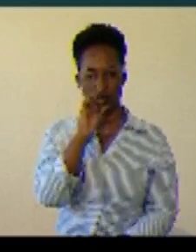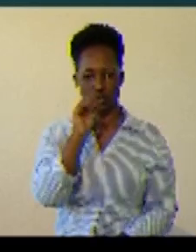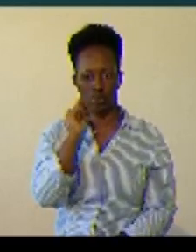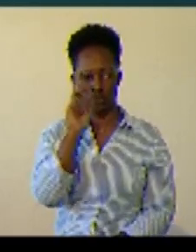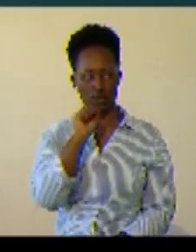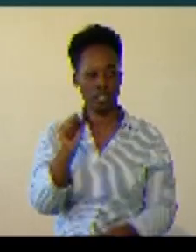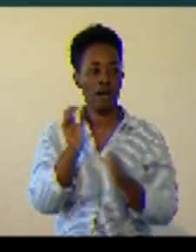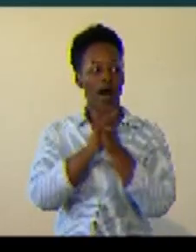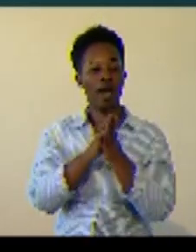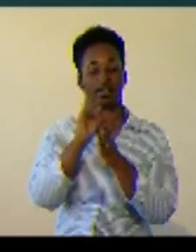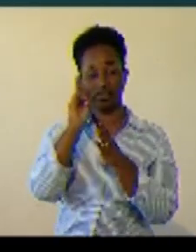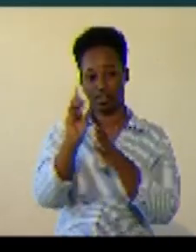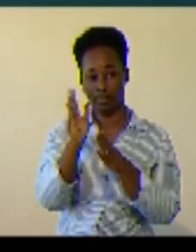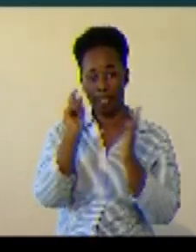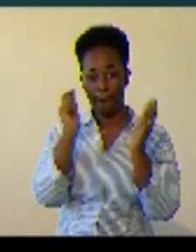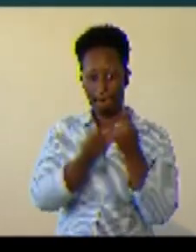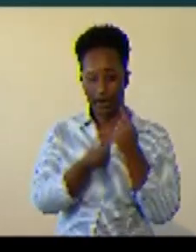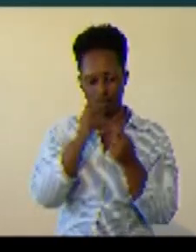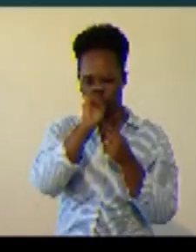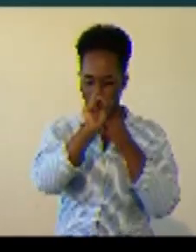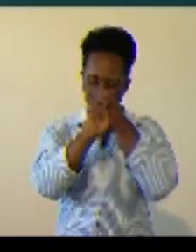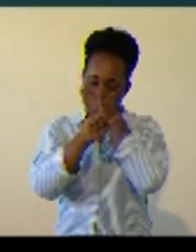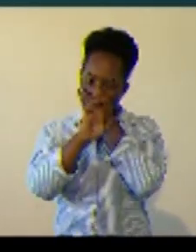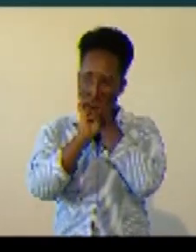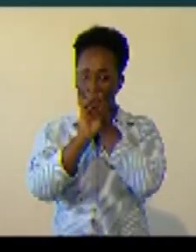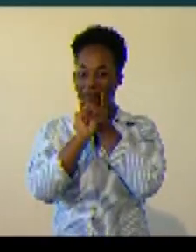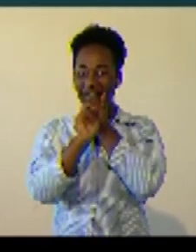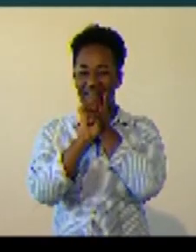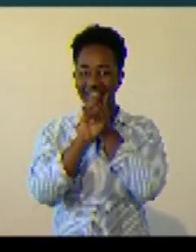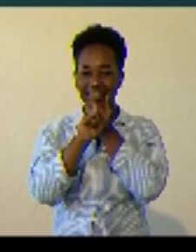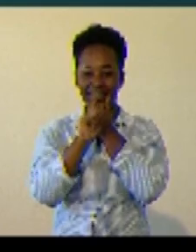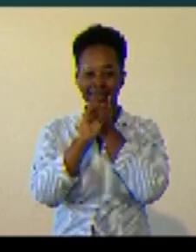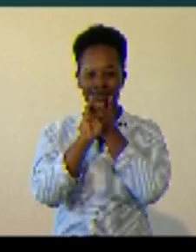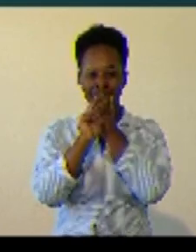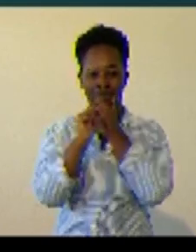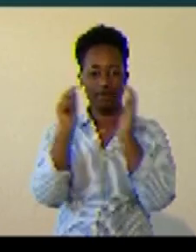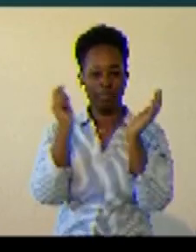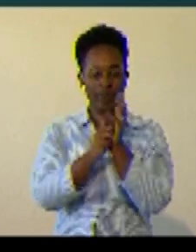And D, melting point increases from fluorine to iodine. We know that.